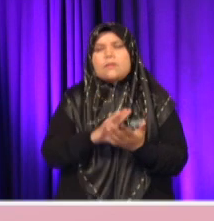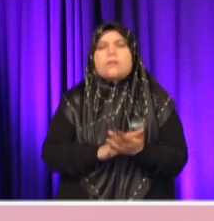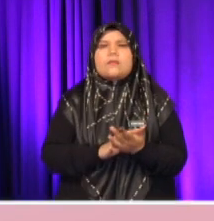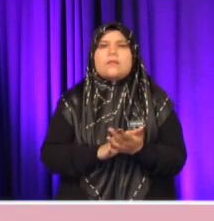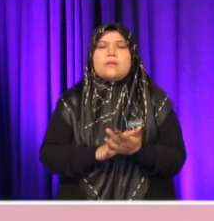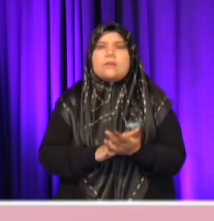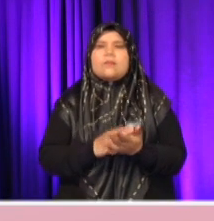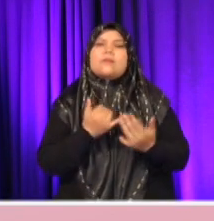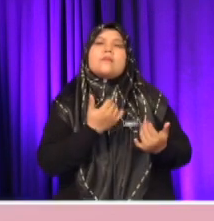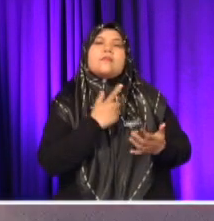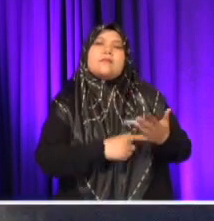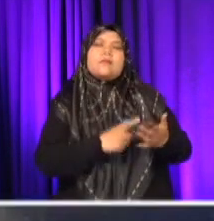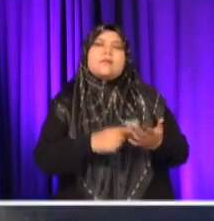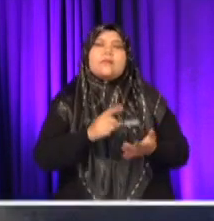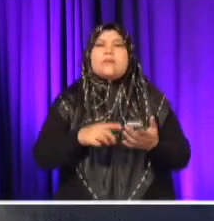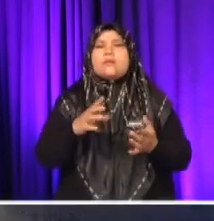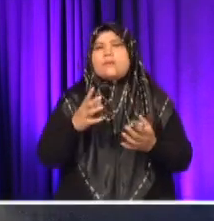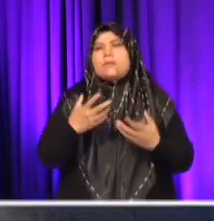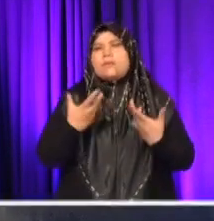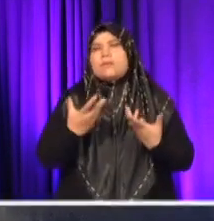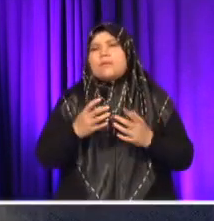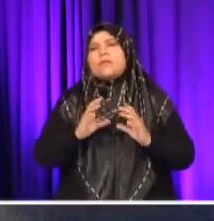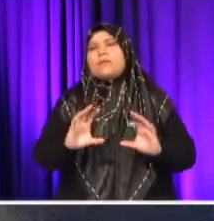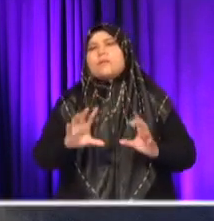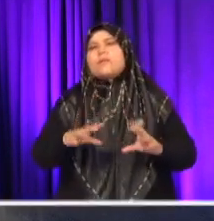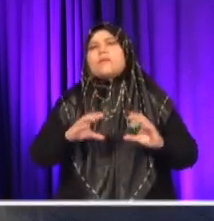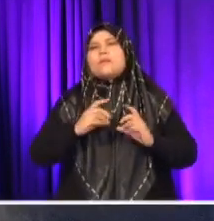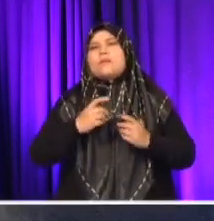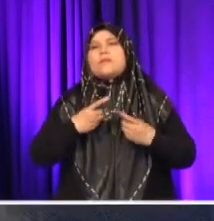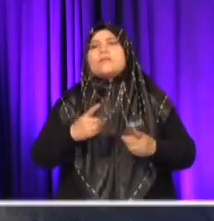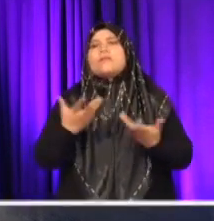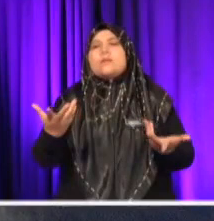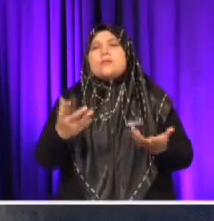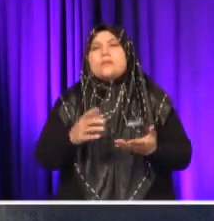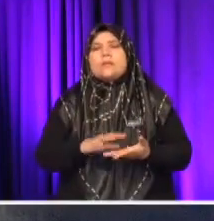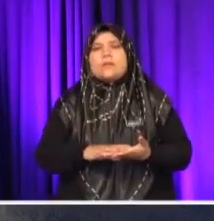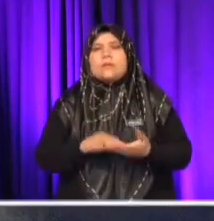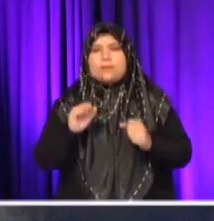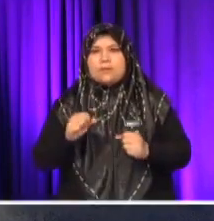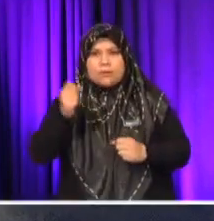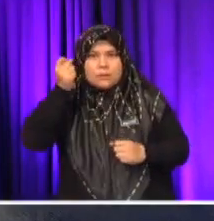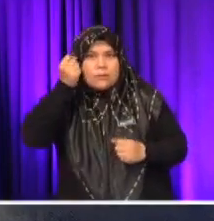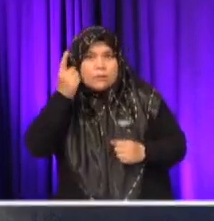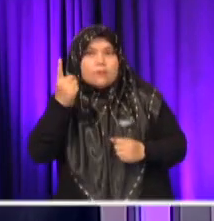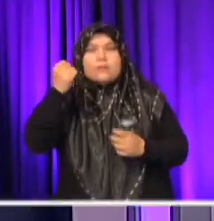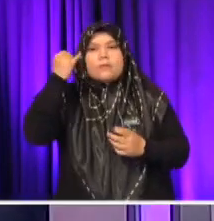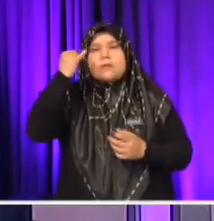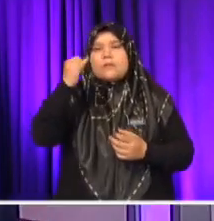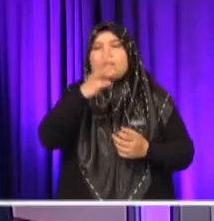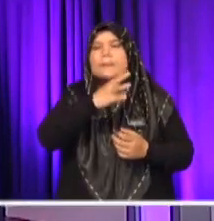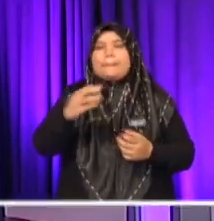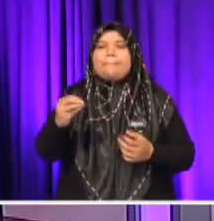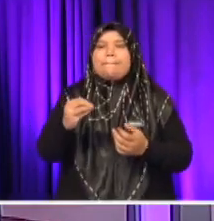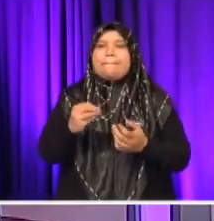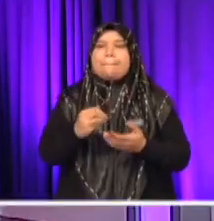you recommend the pupils to do first when they encounter this question? First of all, is actually to understand the instruction. There will be